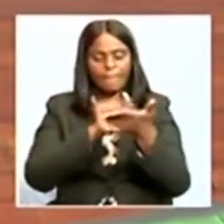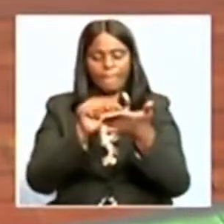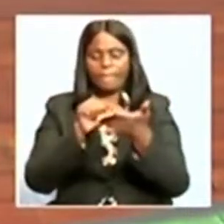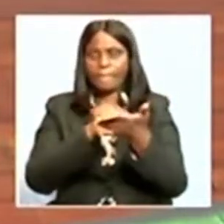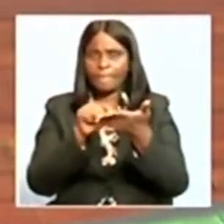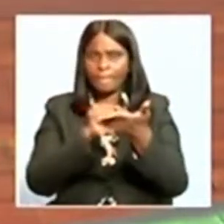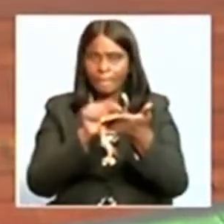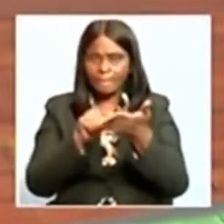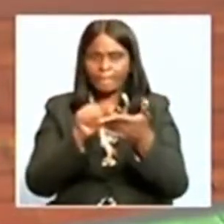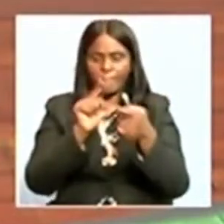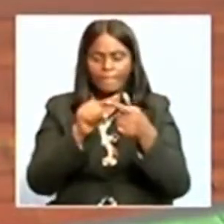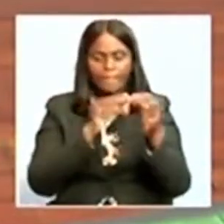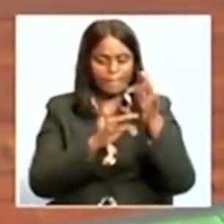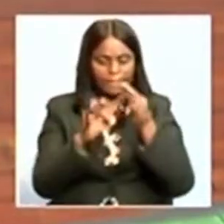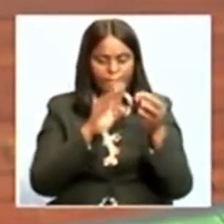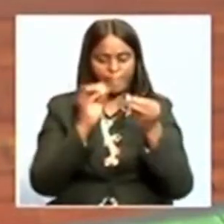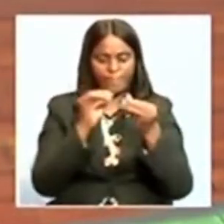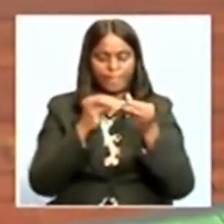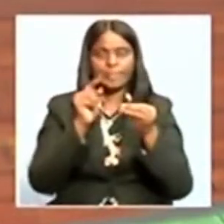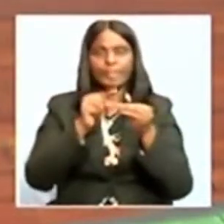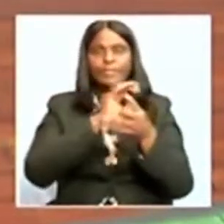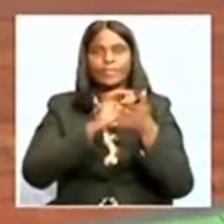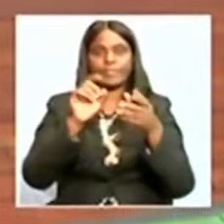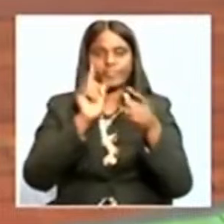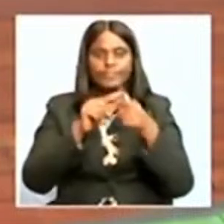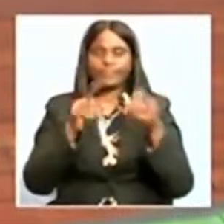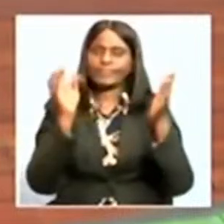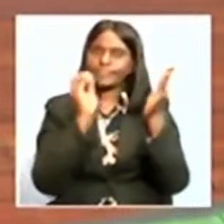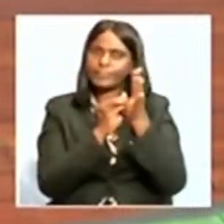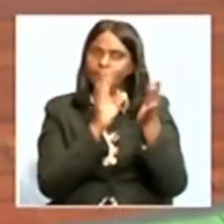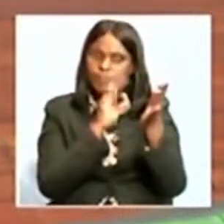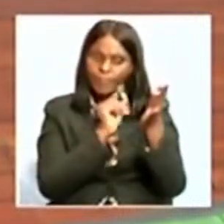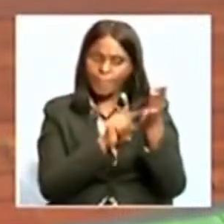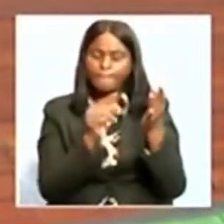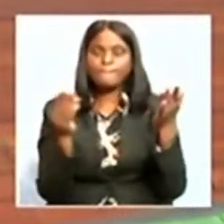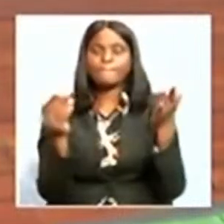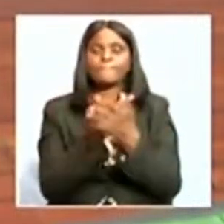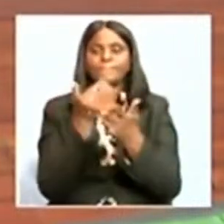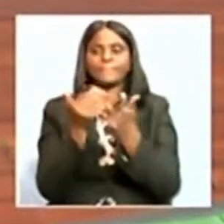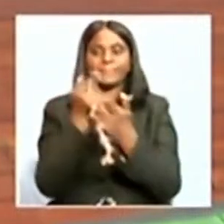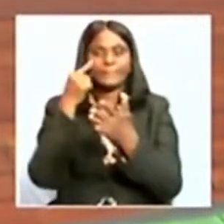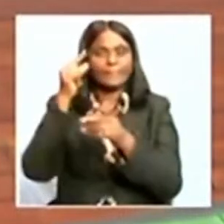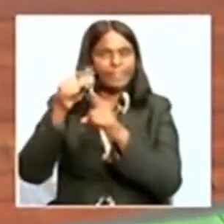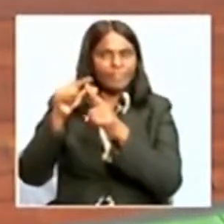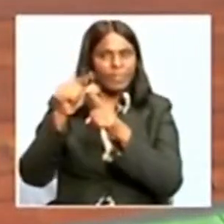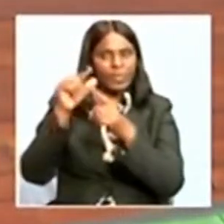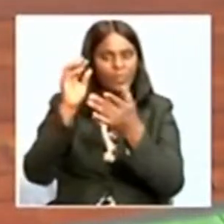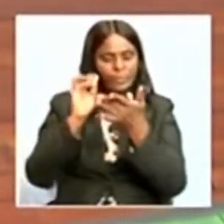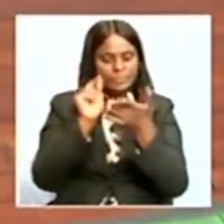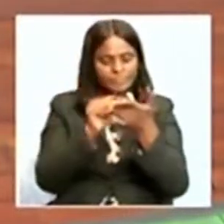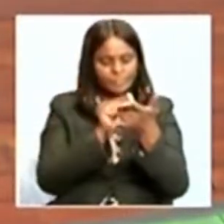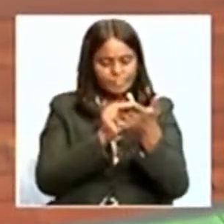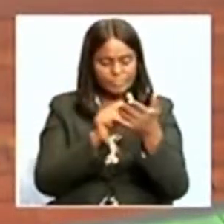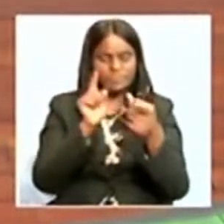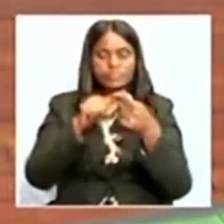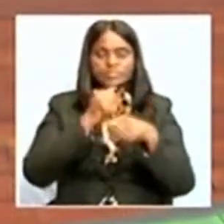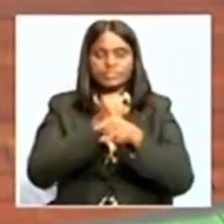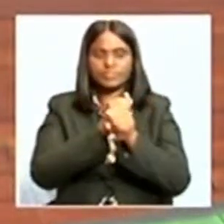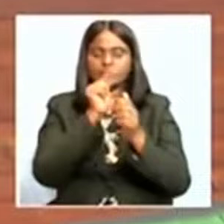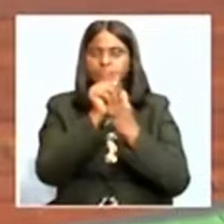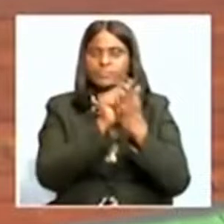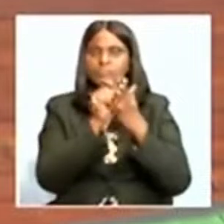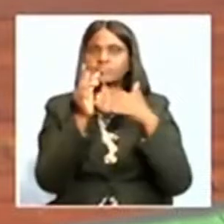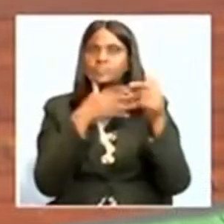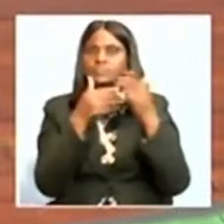the definitions. Further, the clause seeks to insert a new definition for the word betting so as to make the law